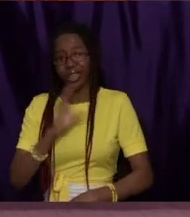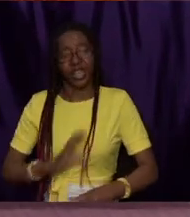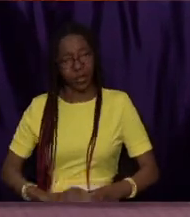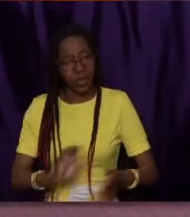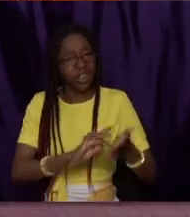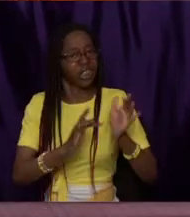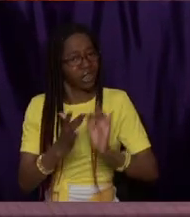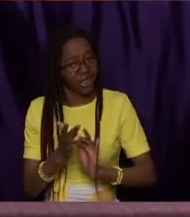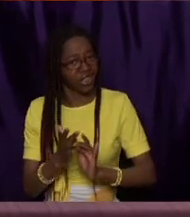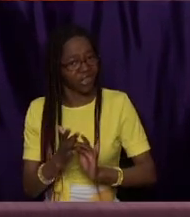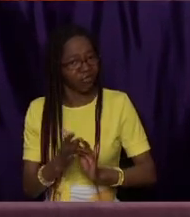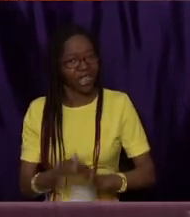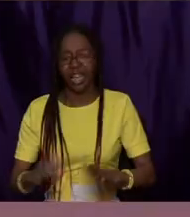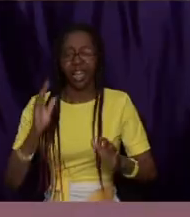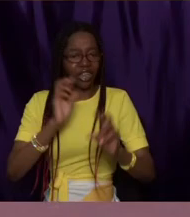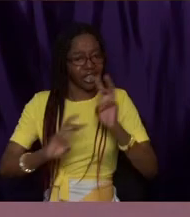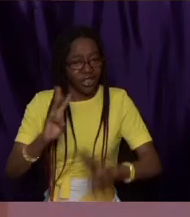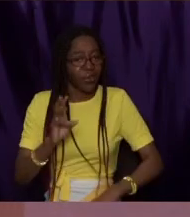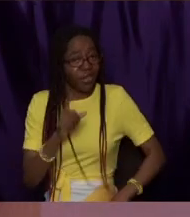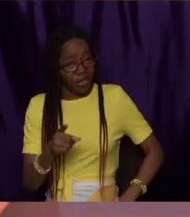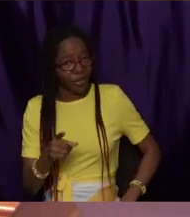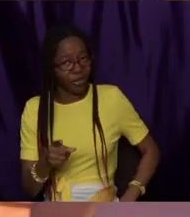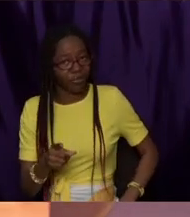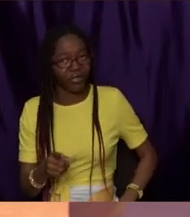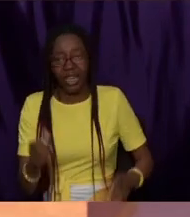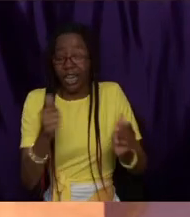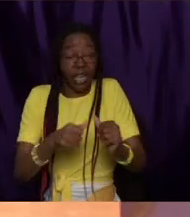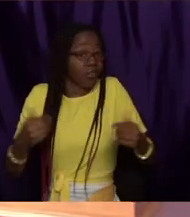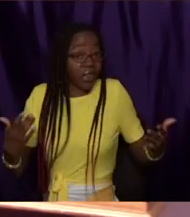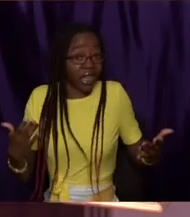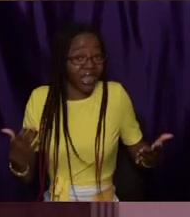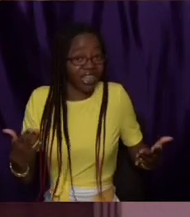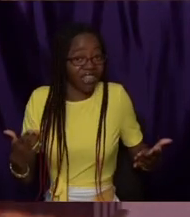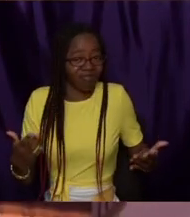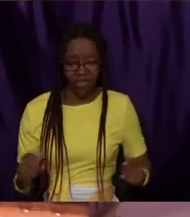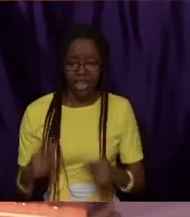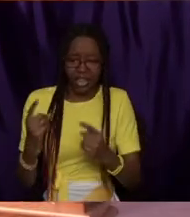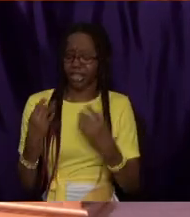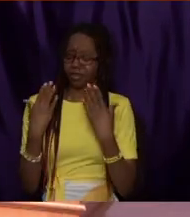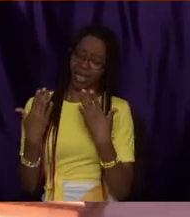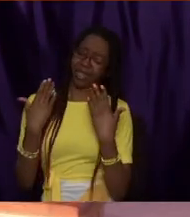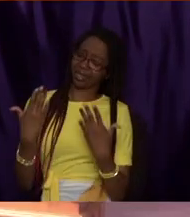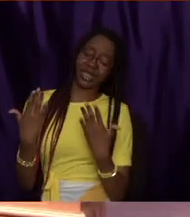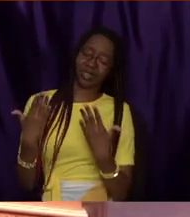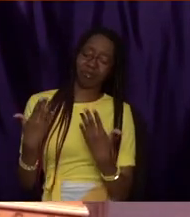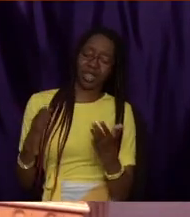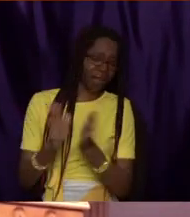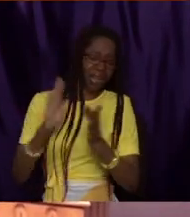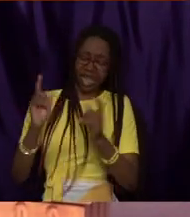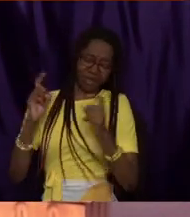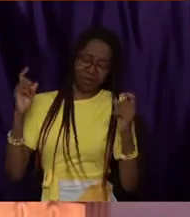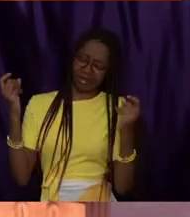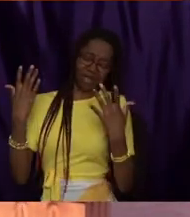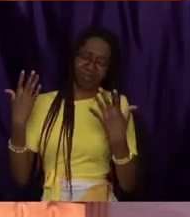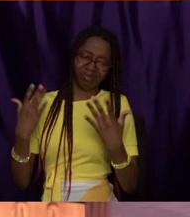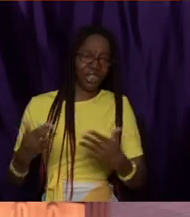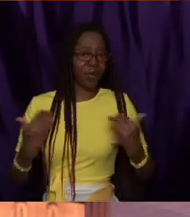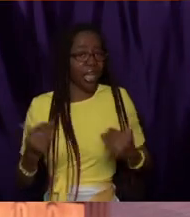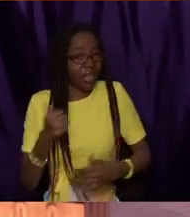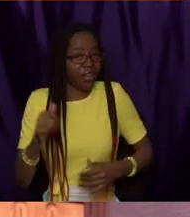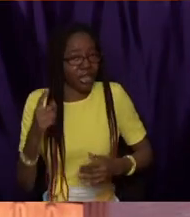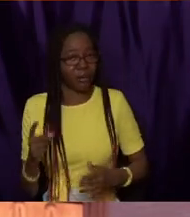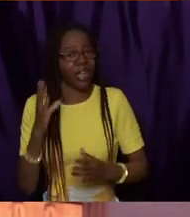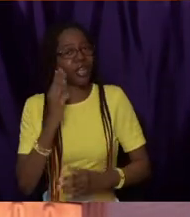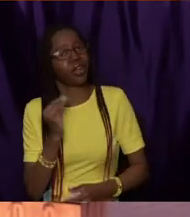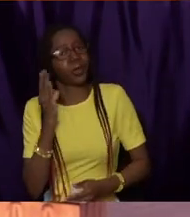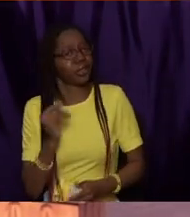Christ Jesus concerning you. In everything, give thanks. Hallelujah. Do I have anybody